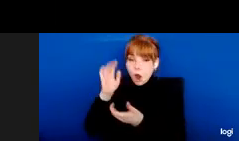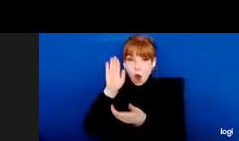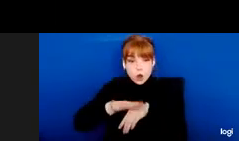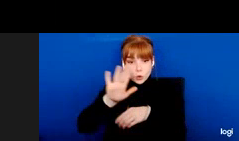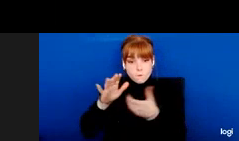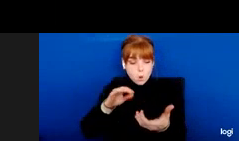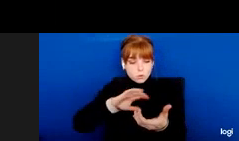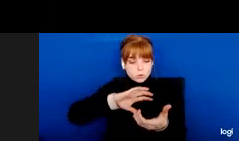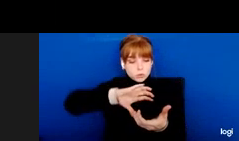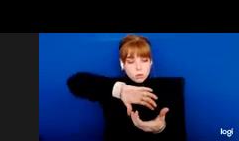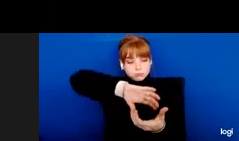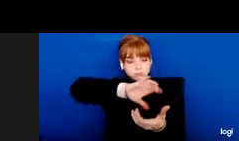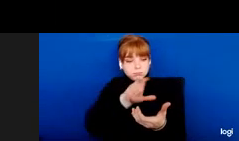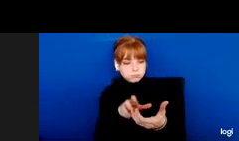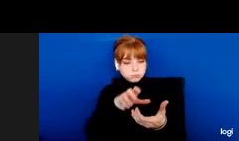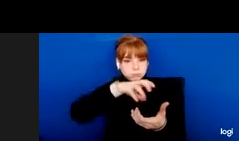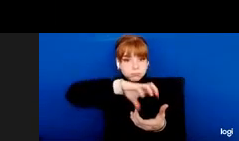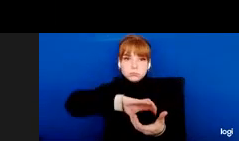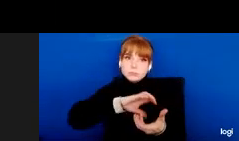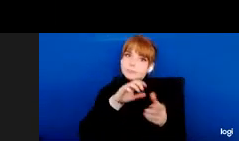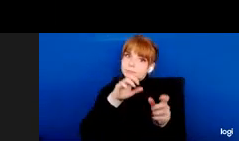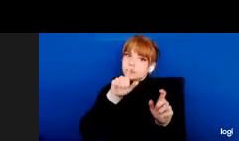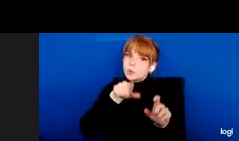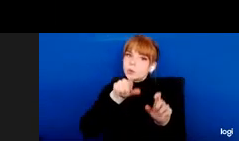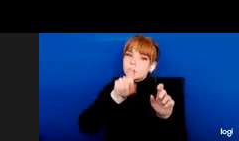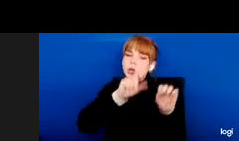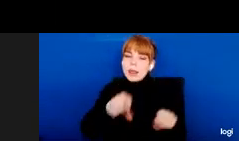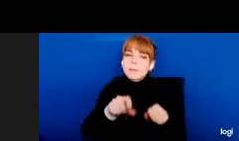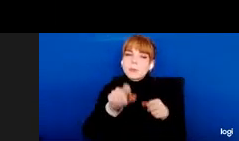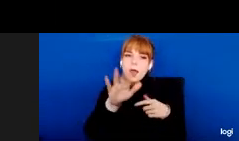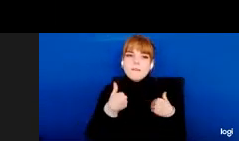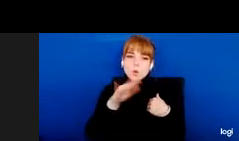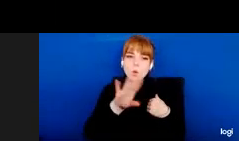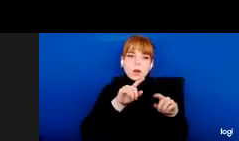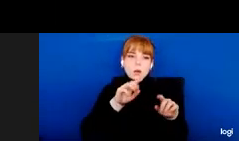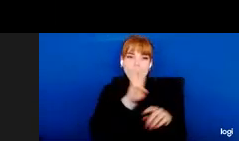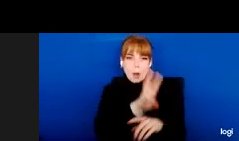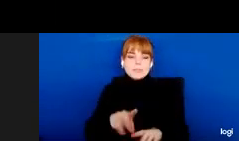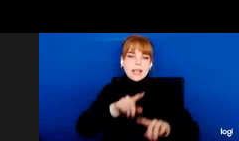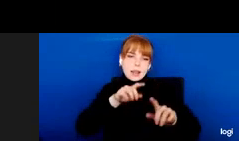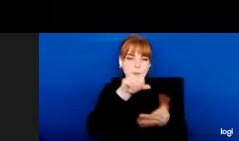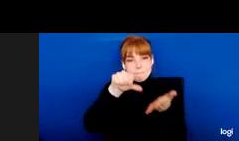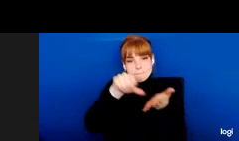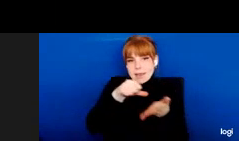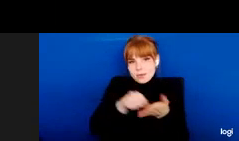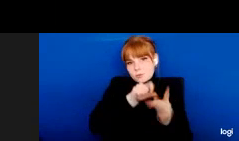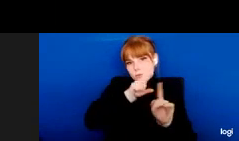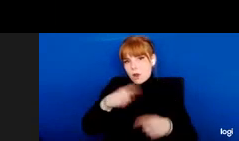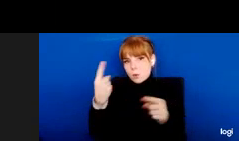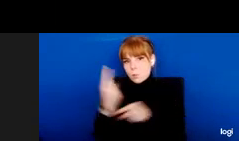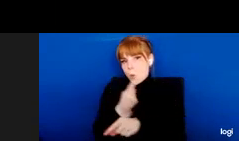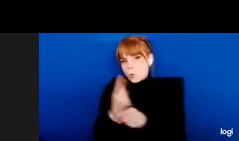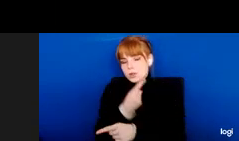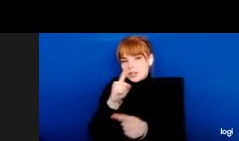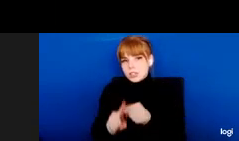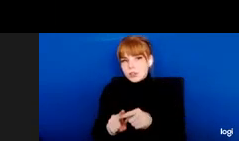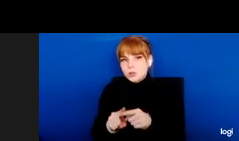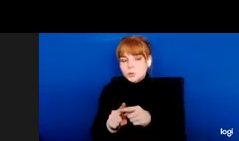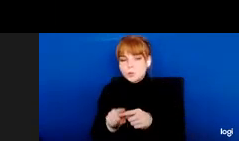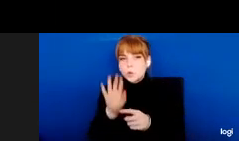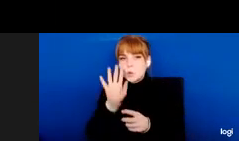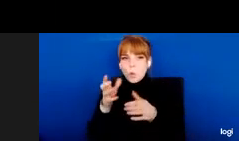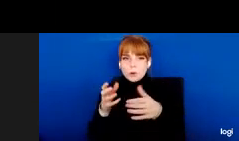to allow the page to respond in that way. Don't lock that. So that's that first requirement of don't lock orientation.